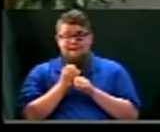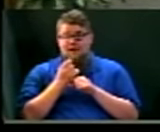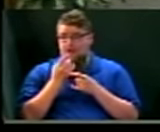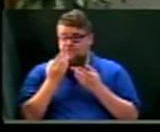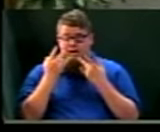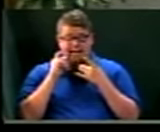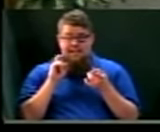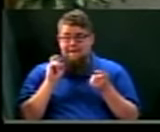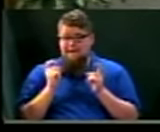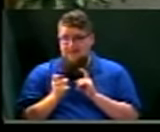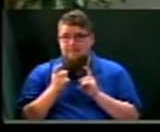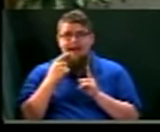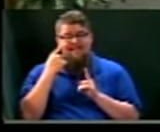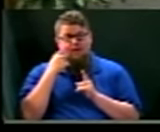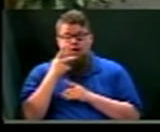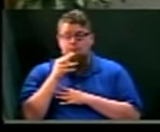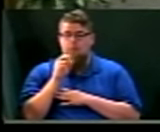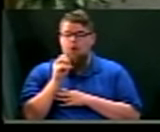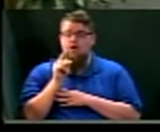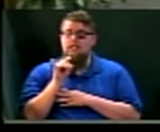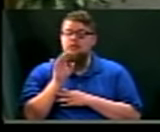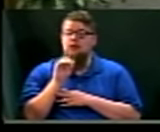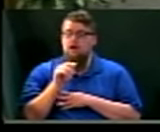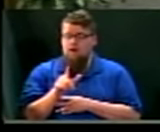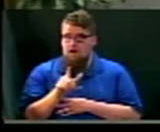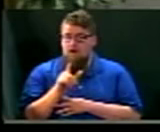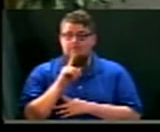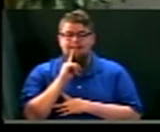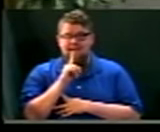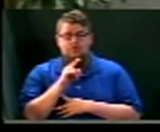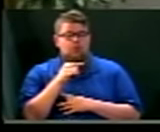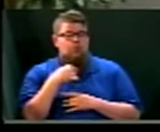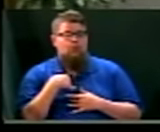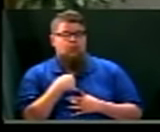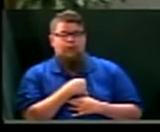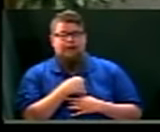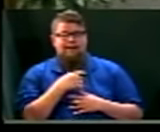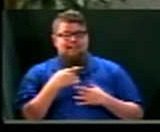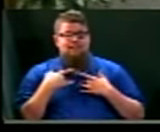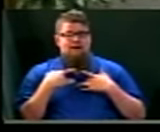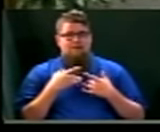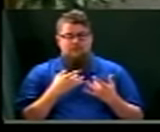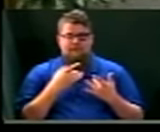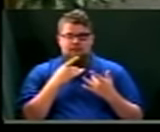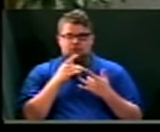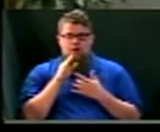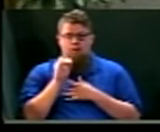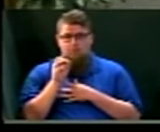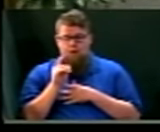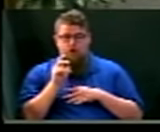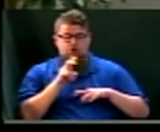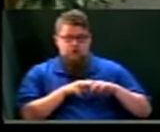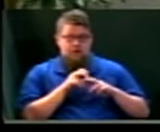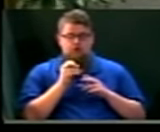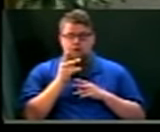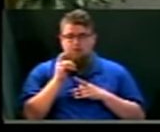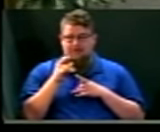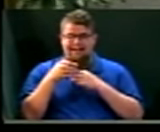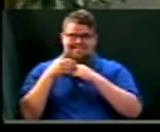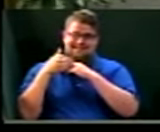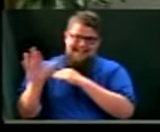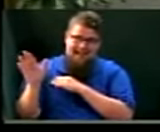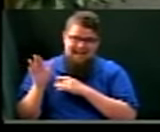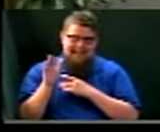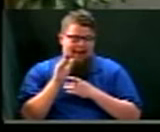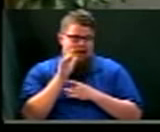just said that protocol is that we typically don't let the board chair and superintendent draft a letter on behalf of the board